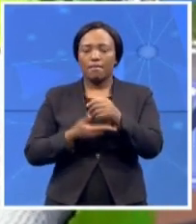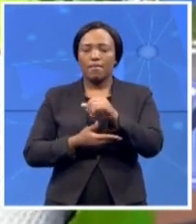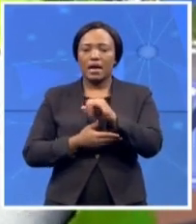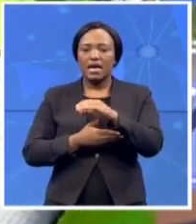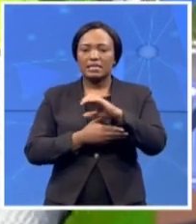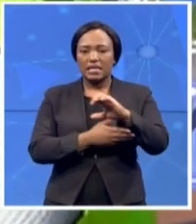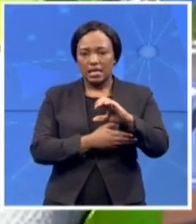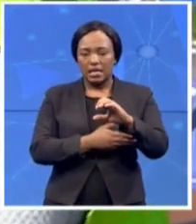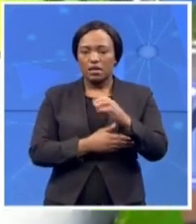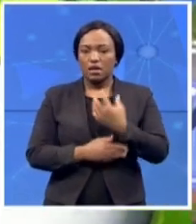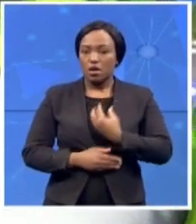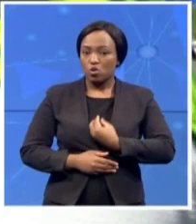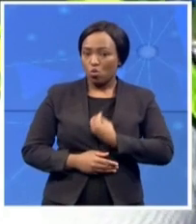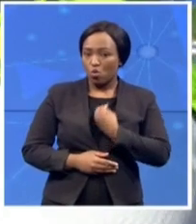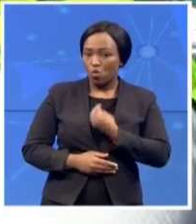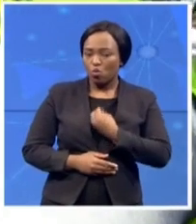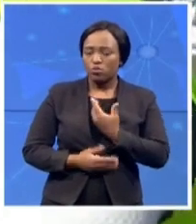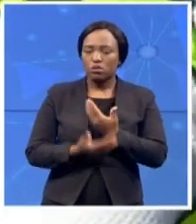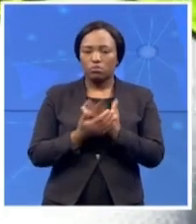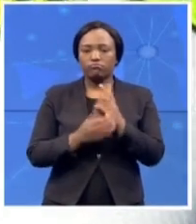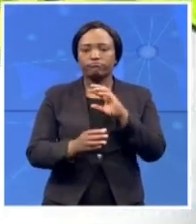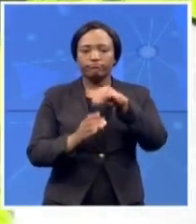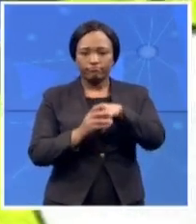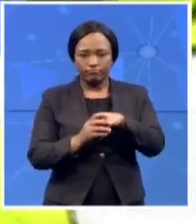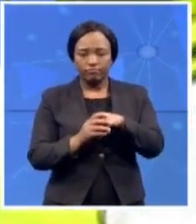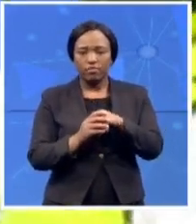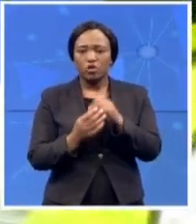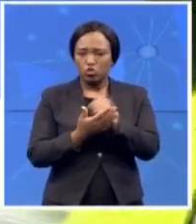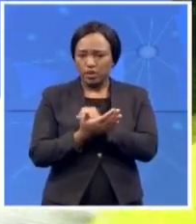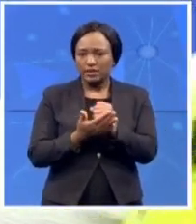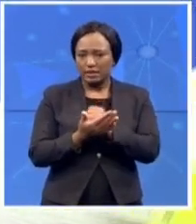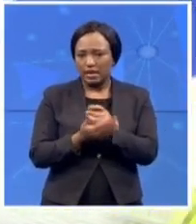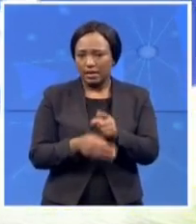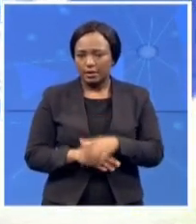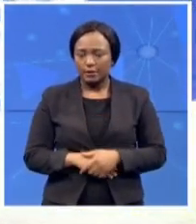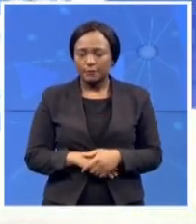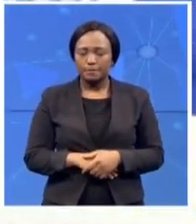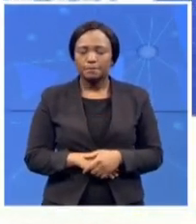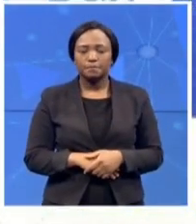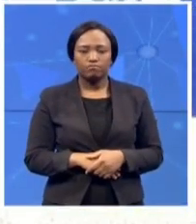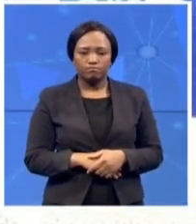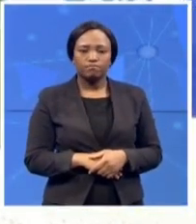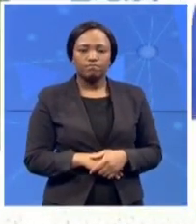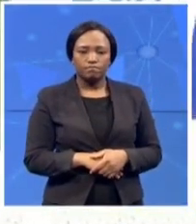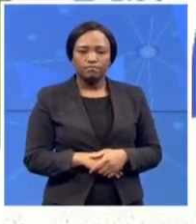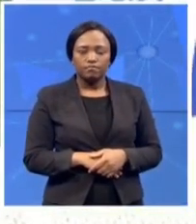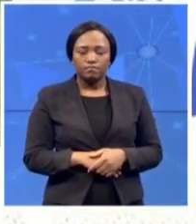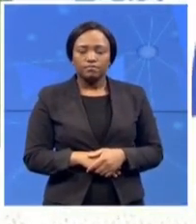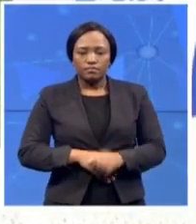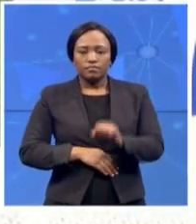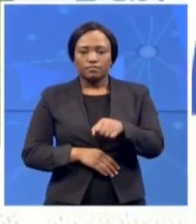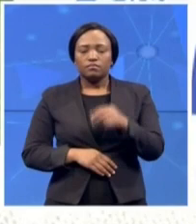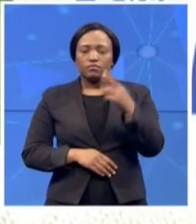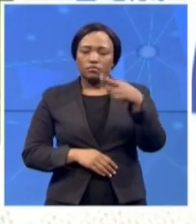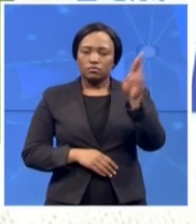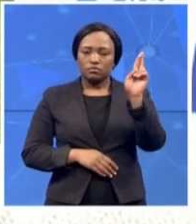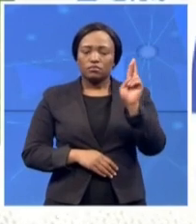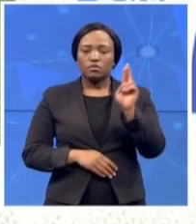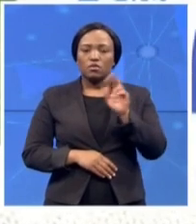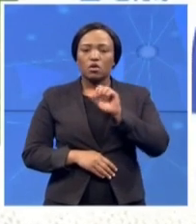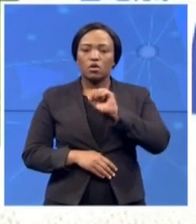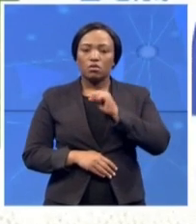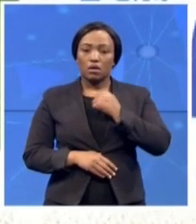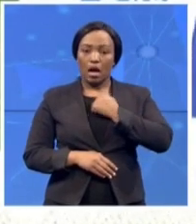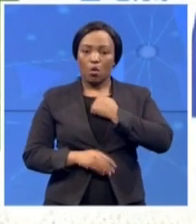involved, and they do get registered. Absolutely, you're totally correct there. Our research has shown us that when the youth